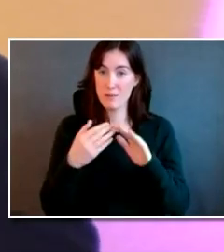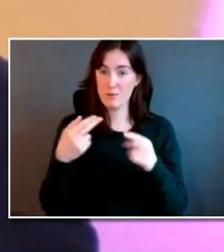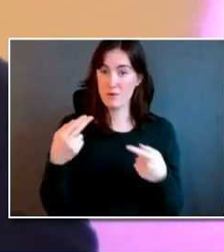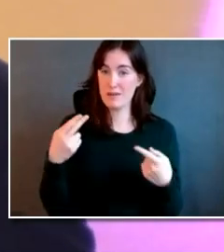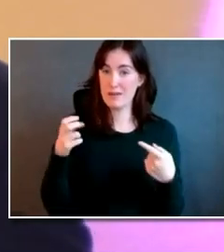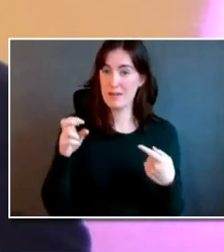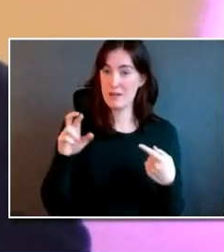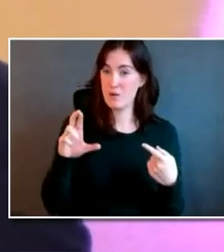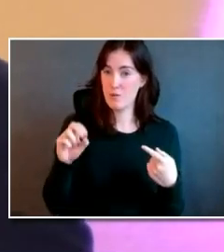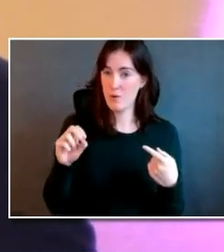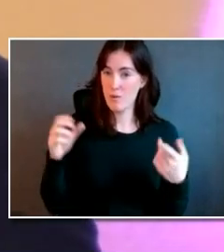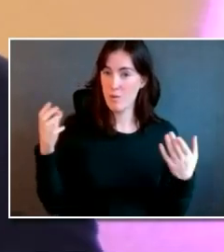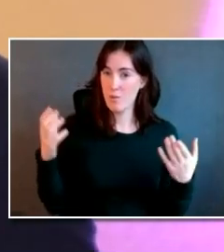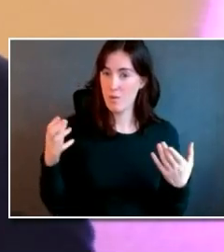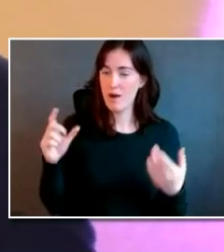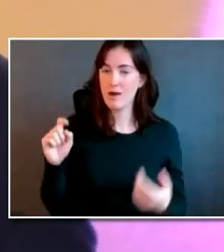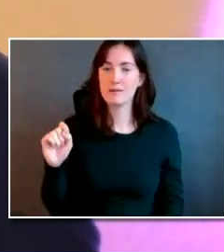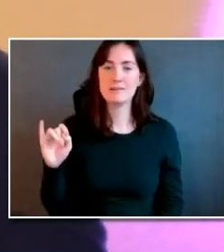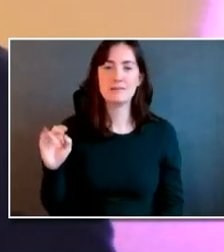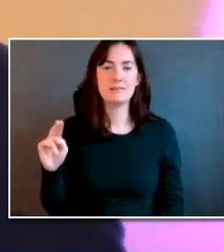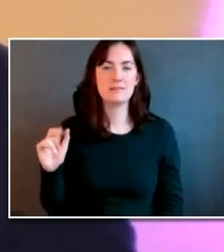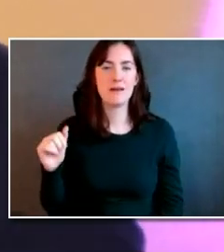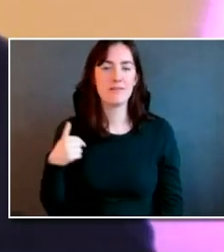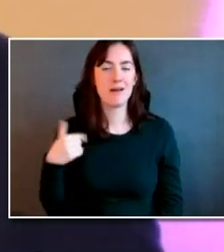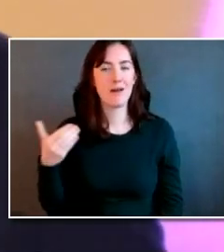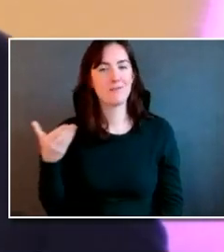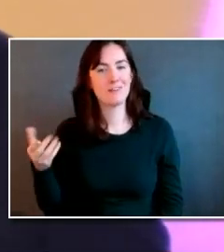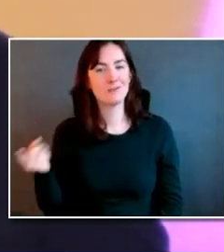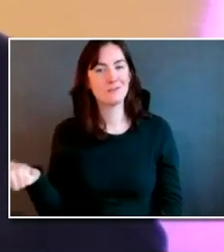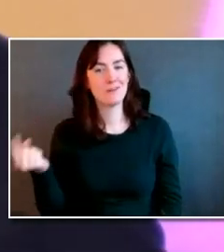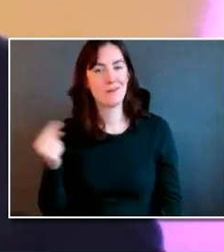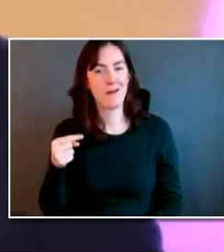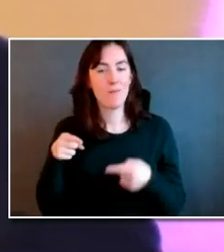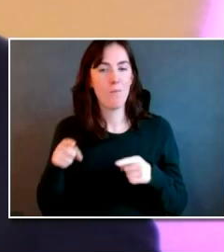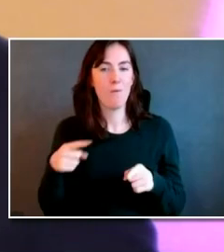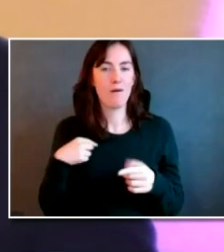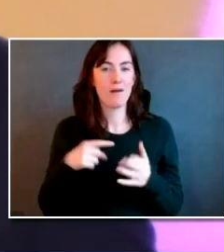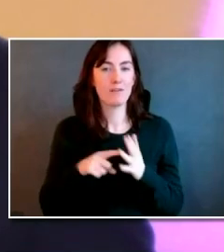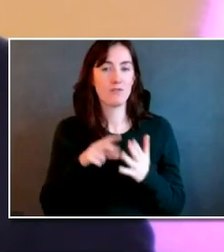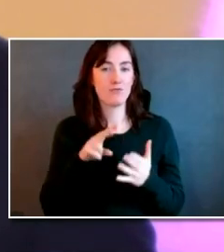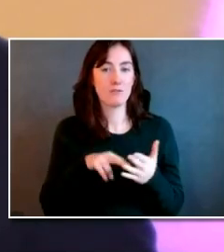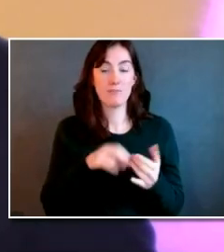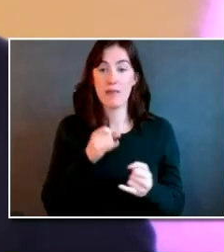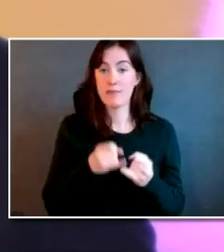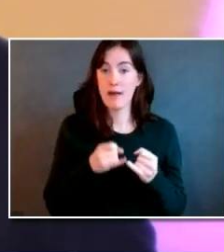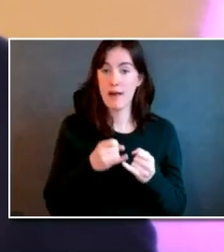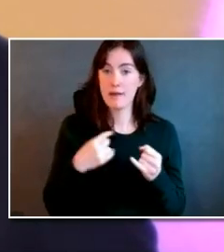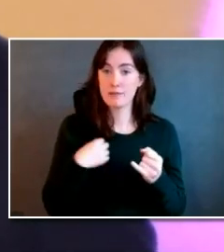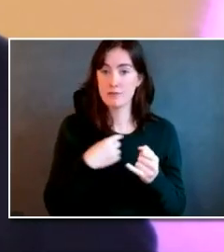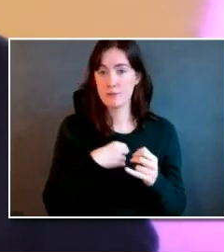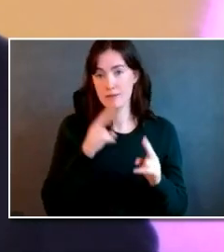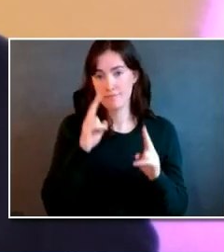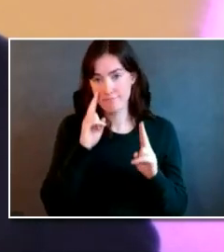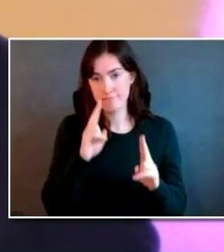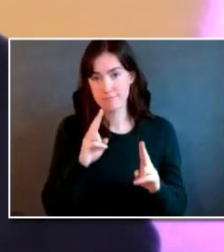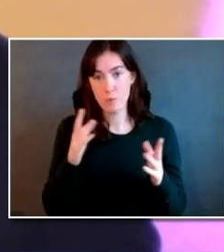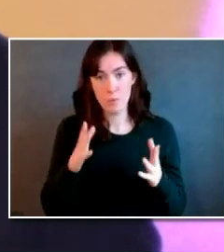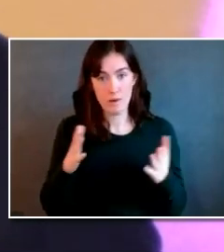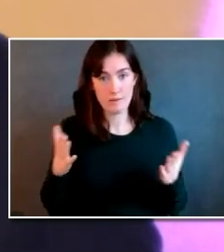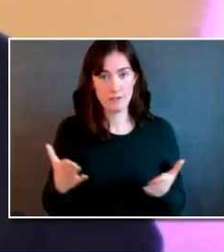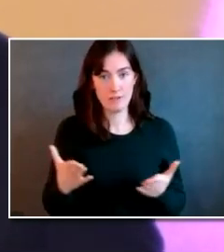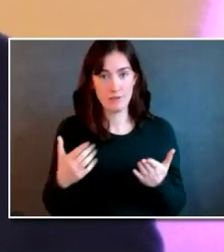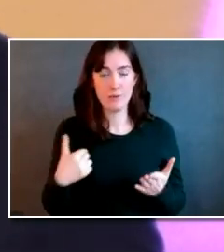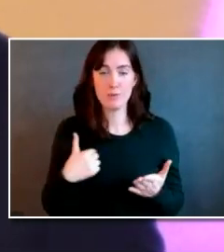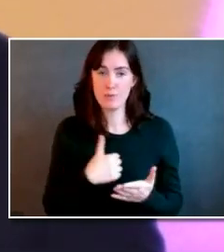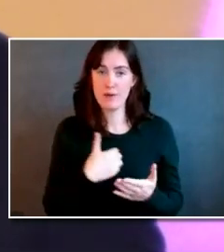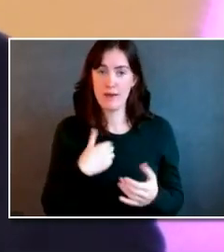to start coming this way as I read a few words. Lastly, we pay homage to what is, and we have a contribution to what is a